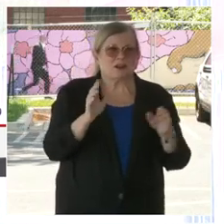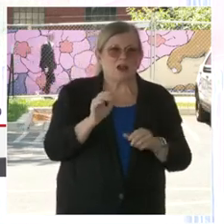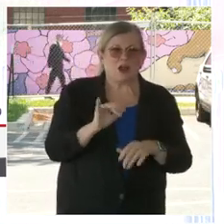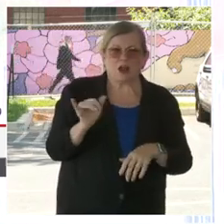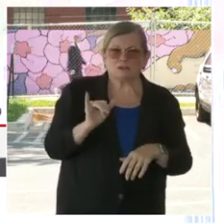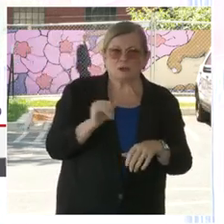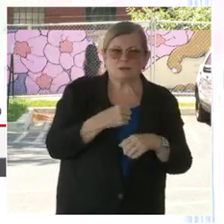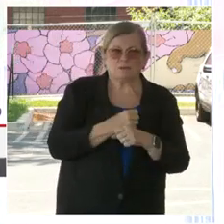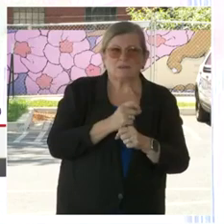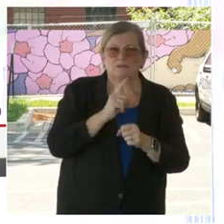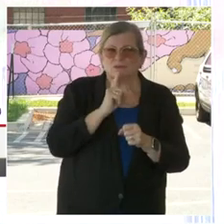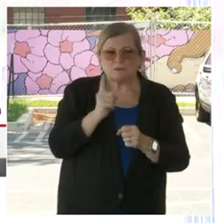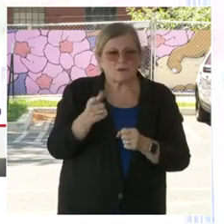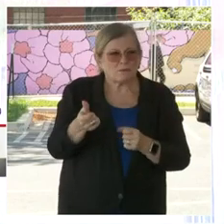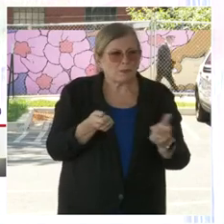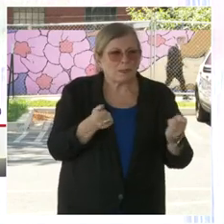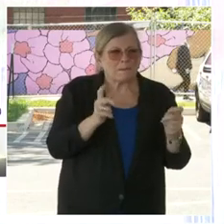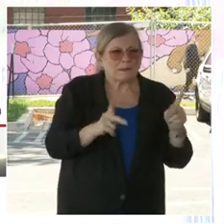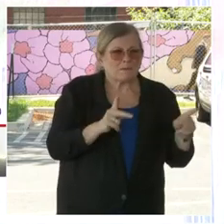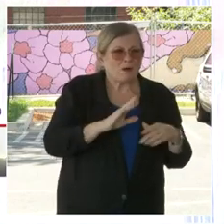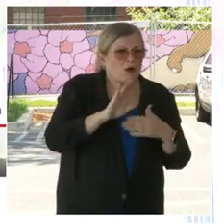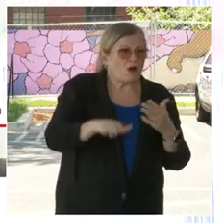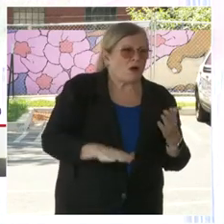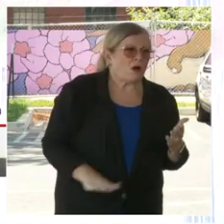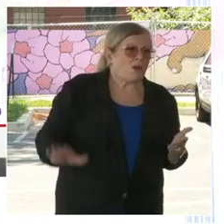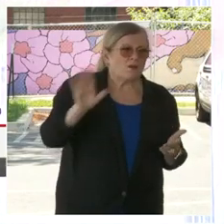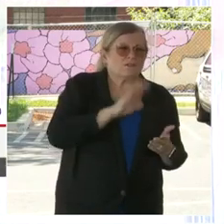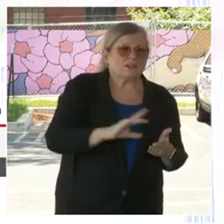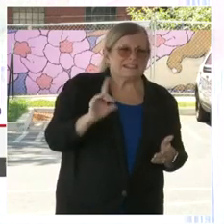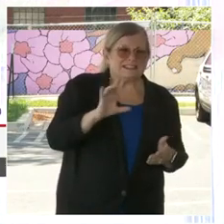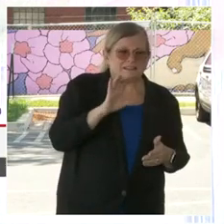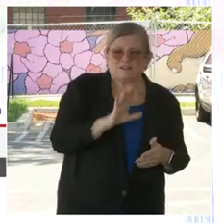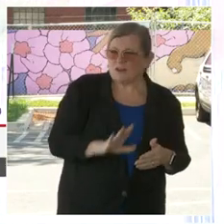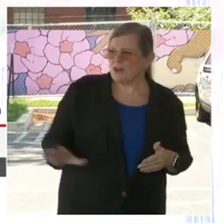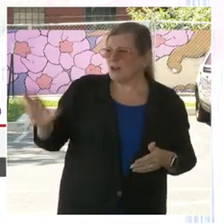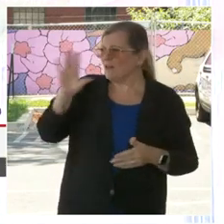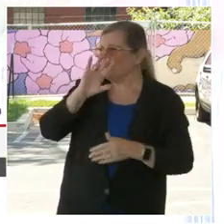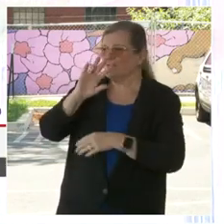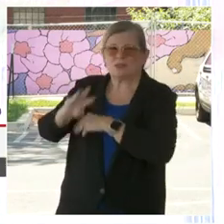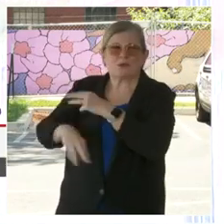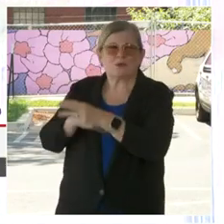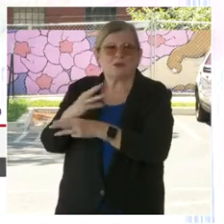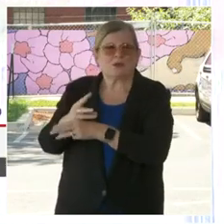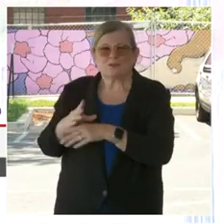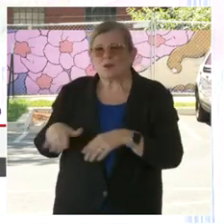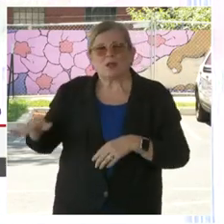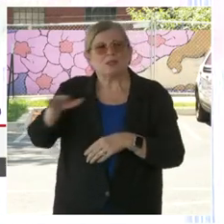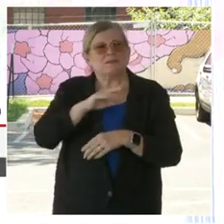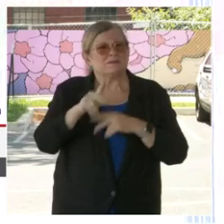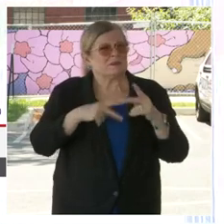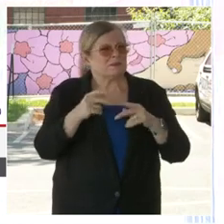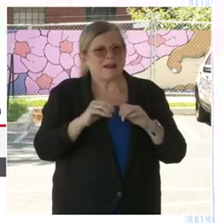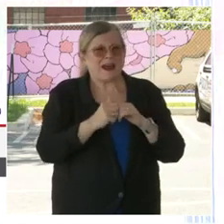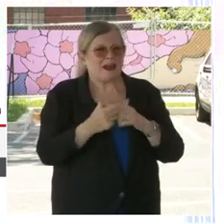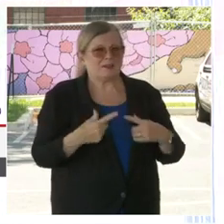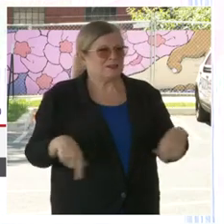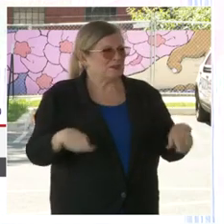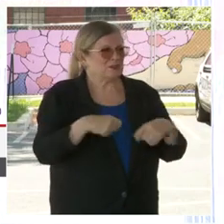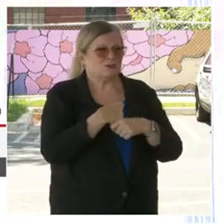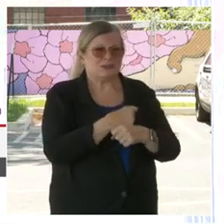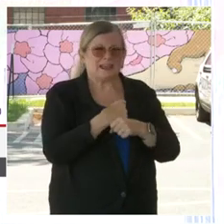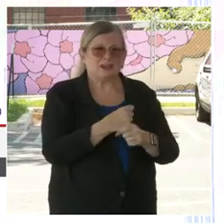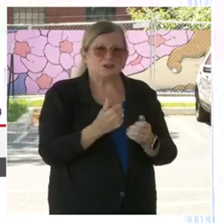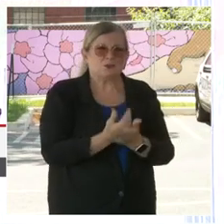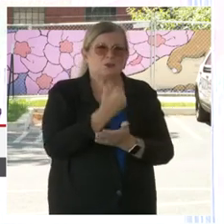the city, the region, and indeed the world to places in D.C. is to create new experiences.